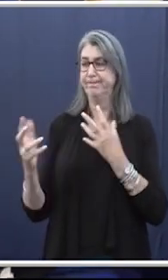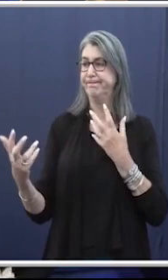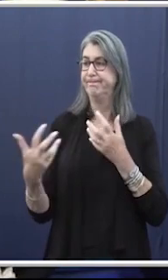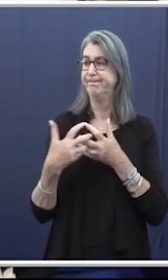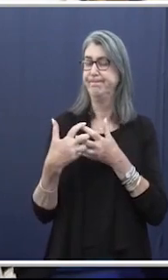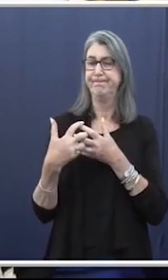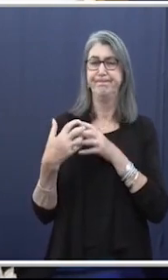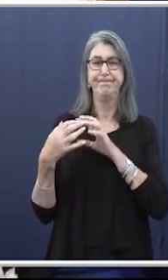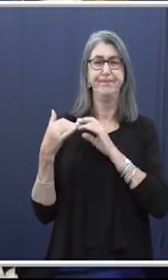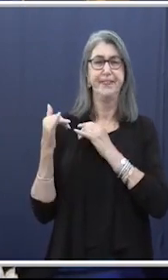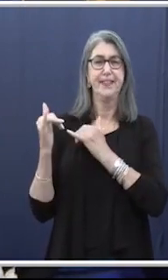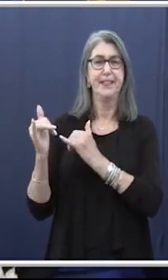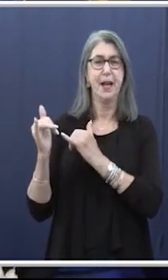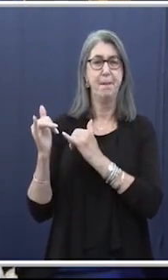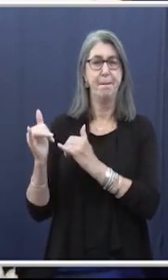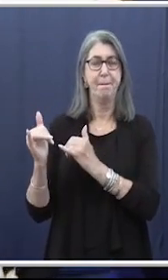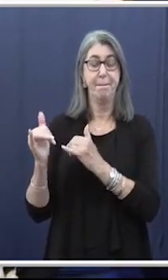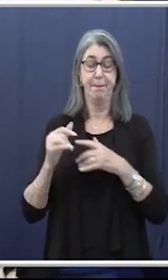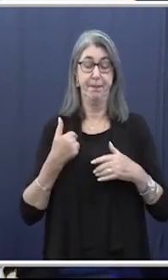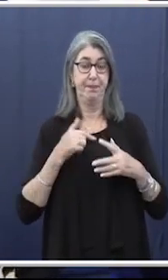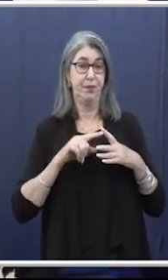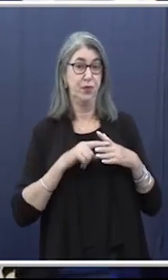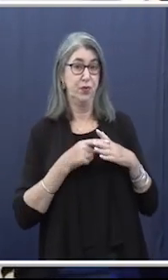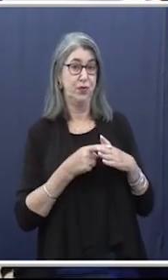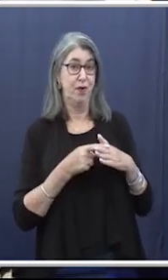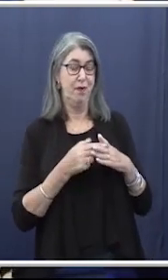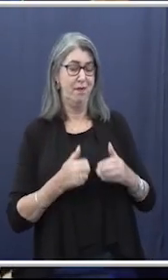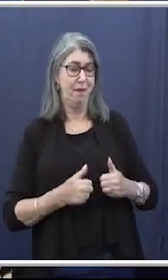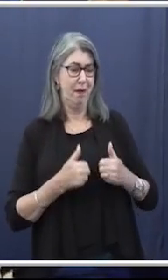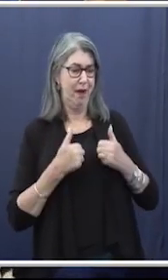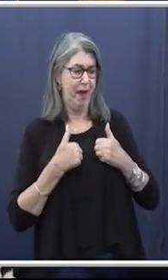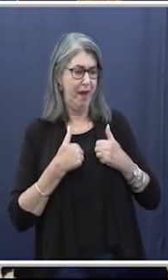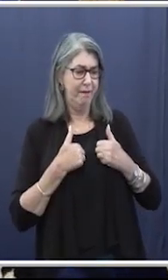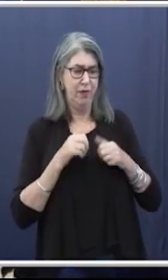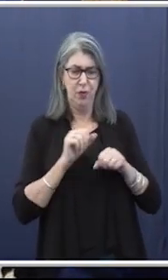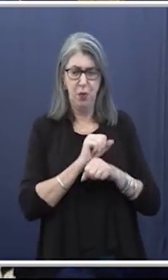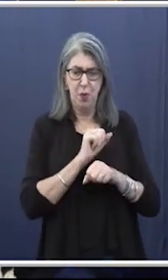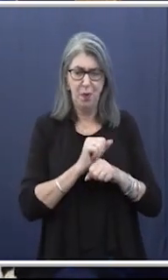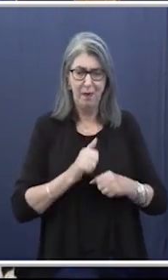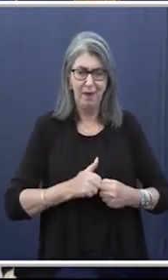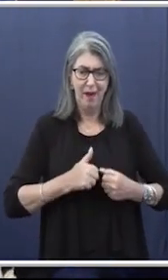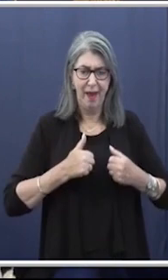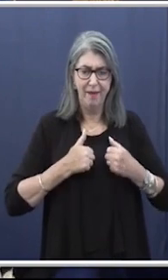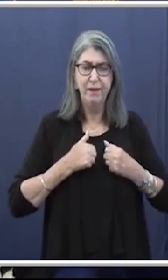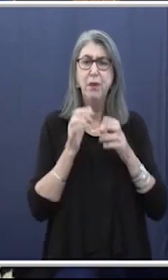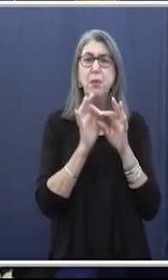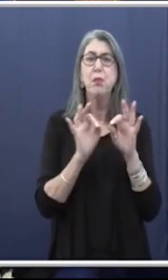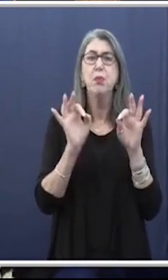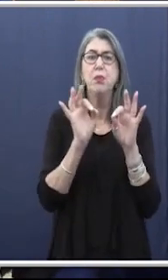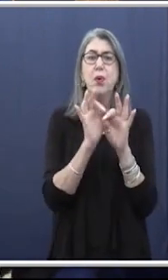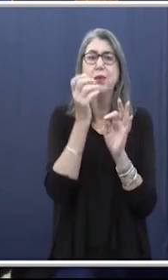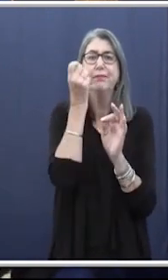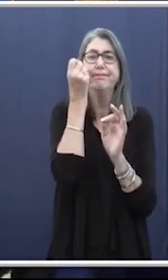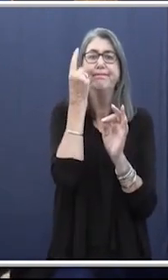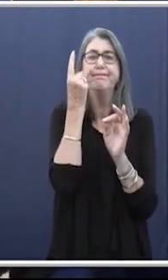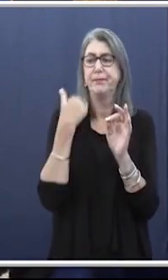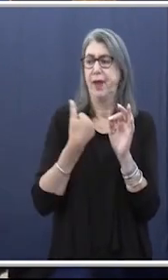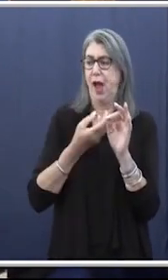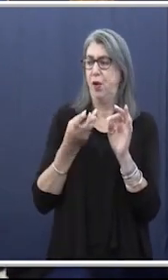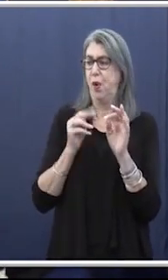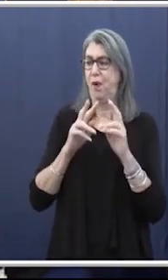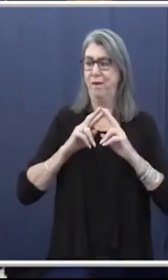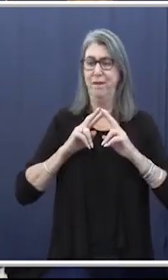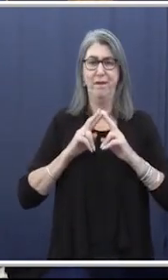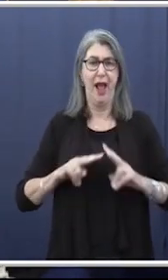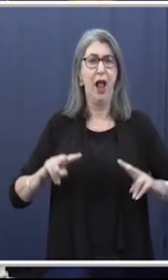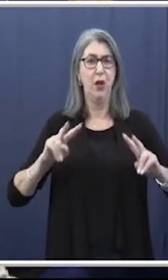sync. So to start, I think our life and the work life, it's very important to understand our own